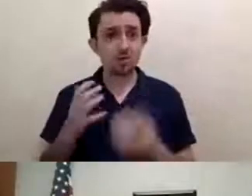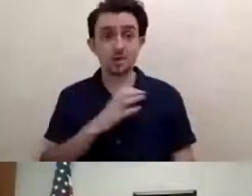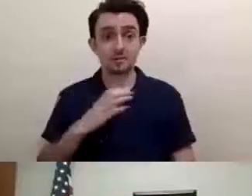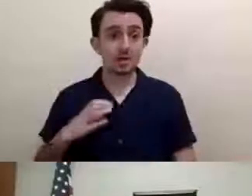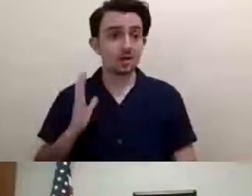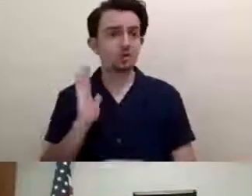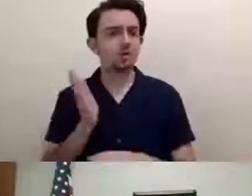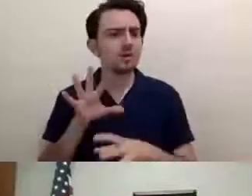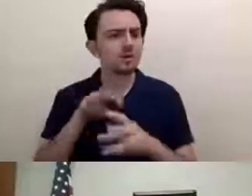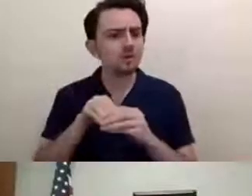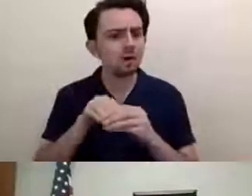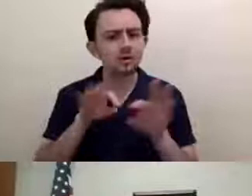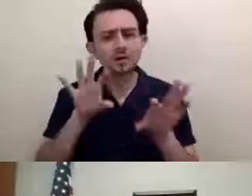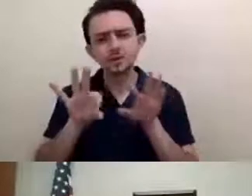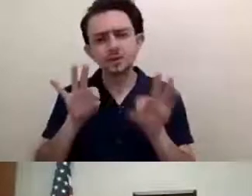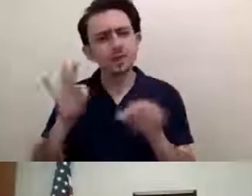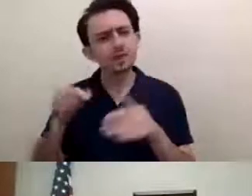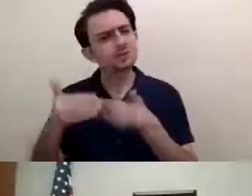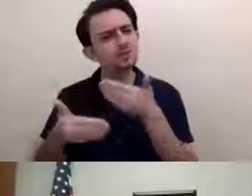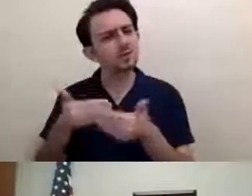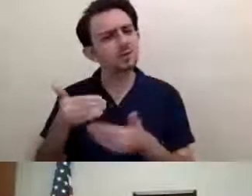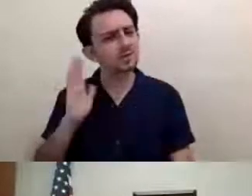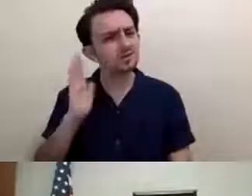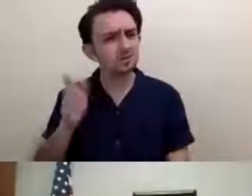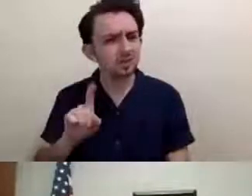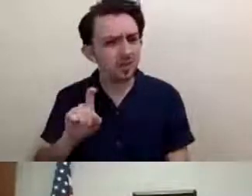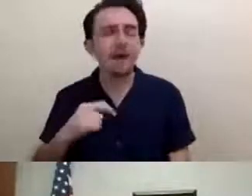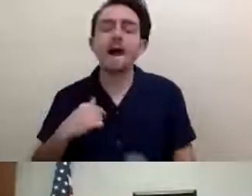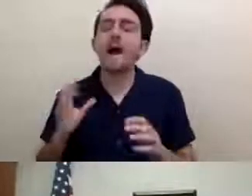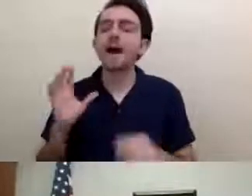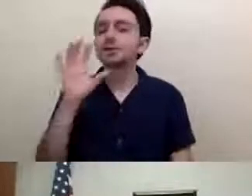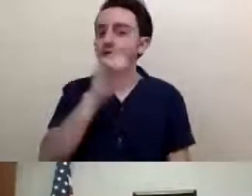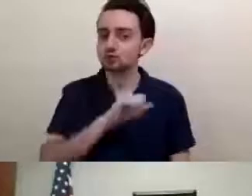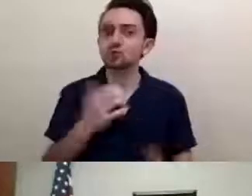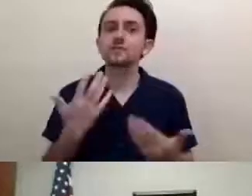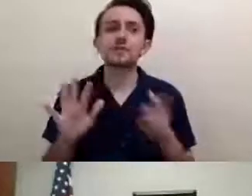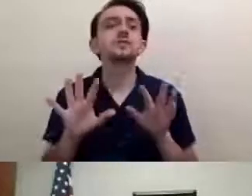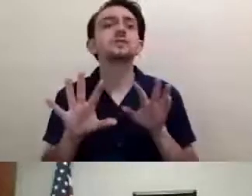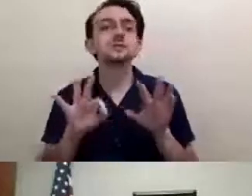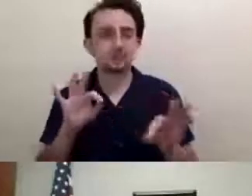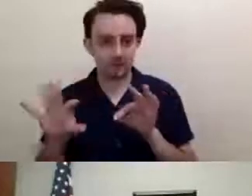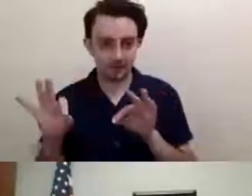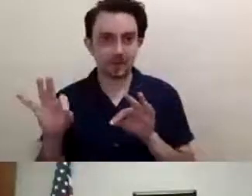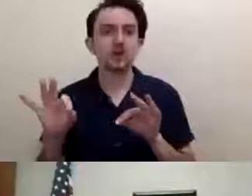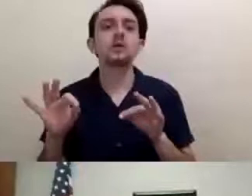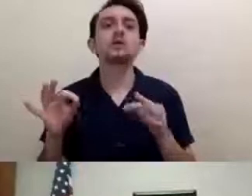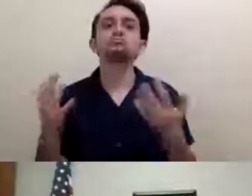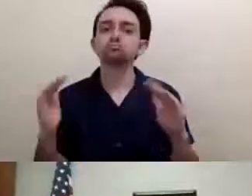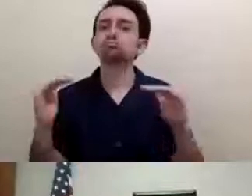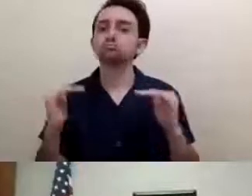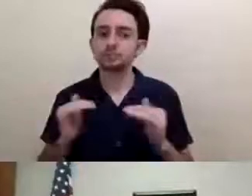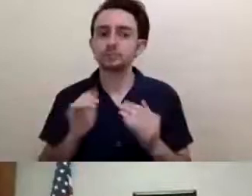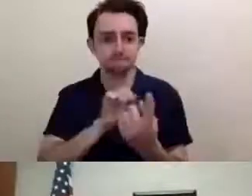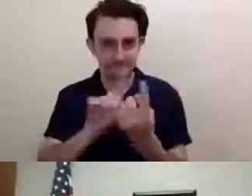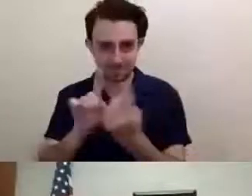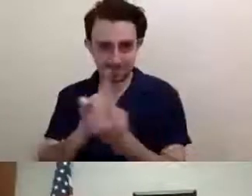in that selection, I assume it would be like a selection process, and then we meet the candidates, and there's, you know, at some